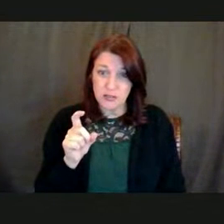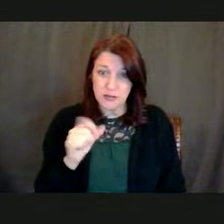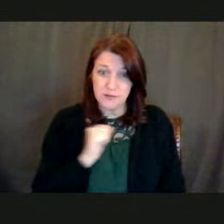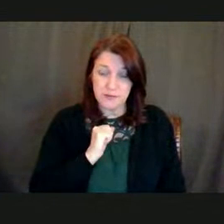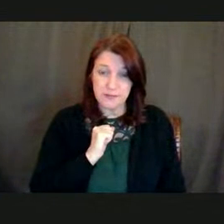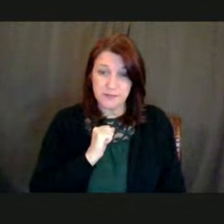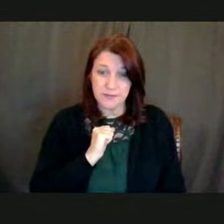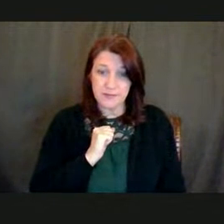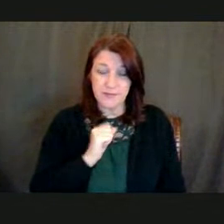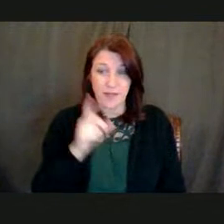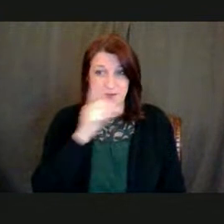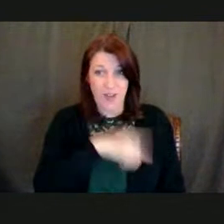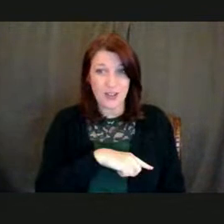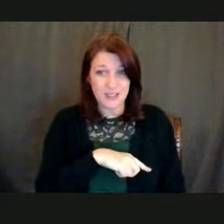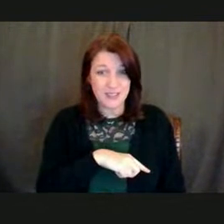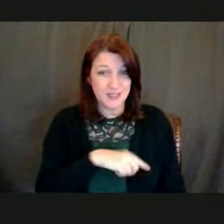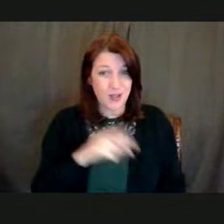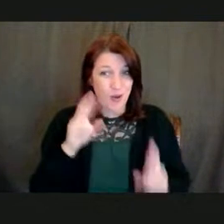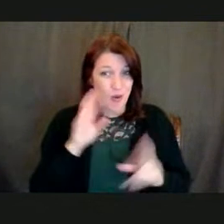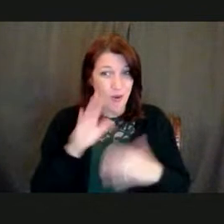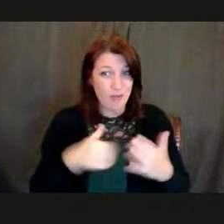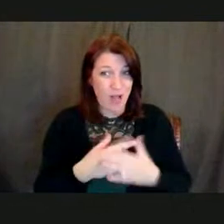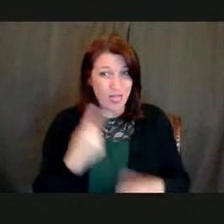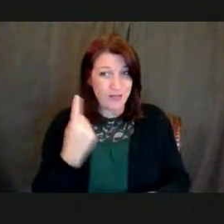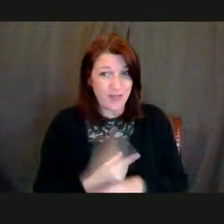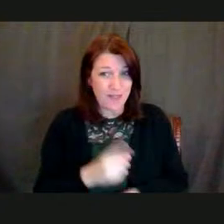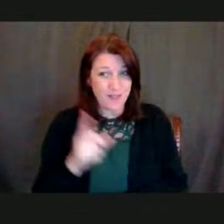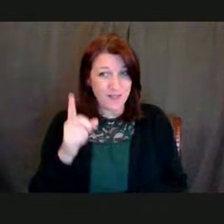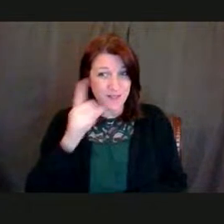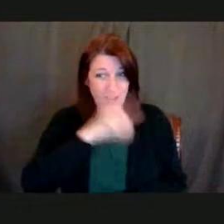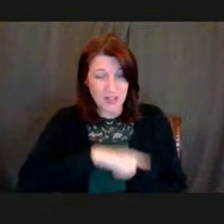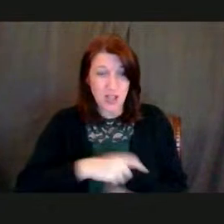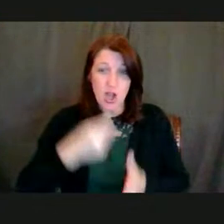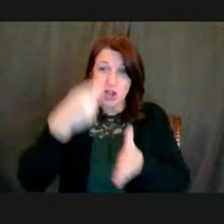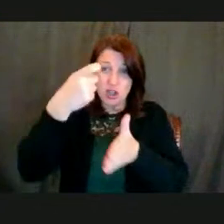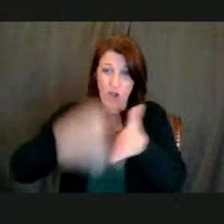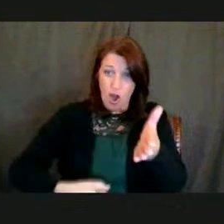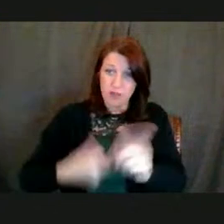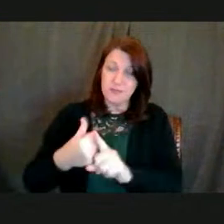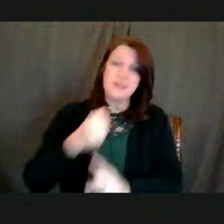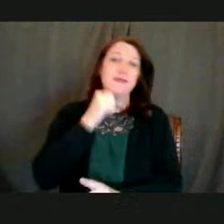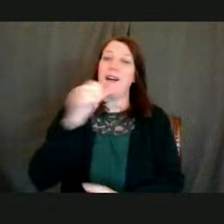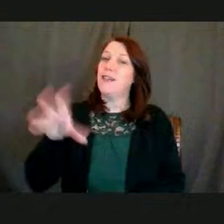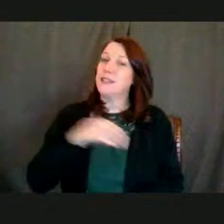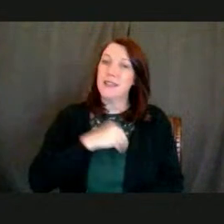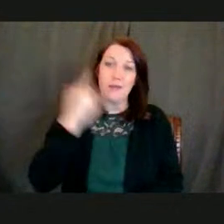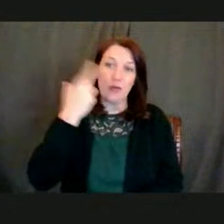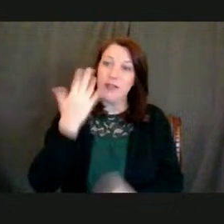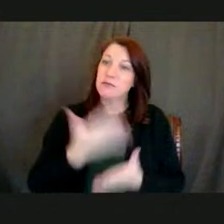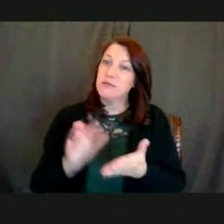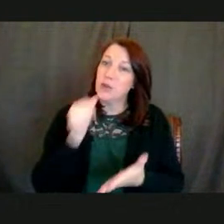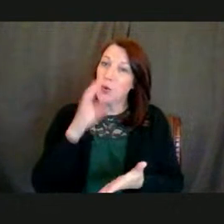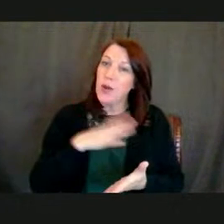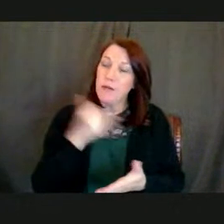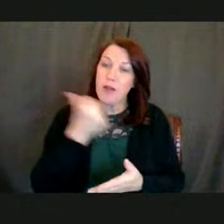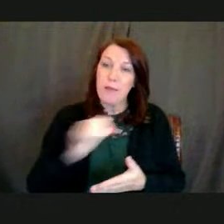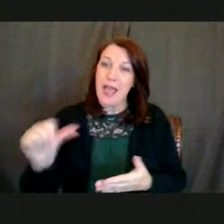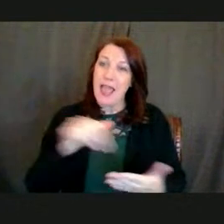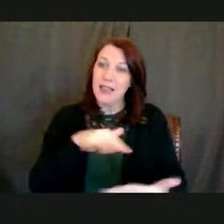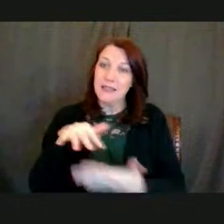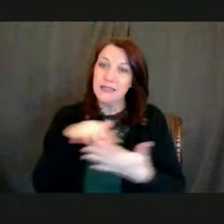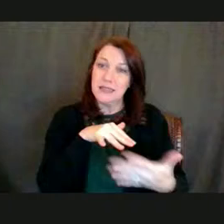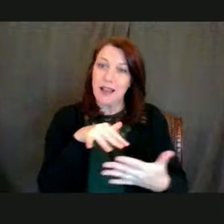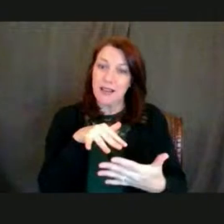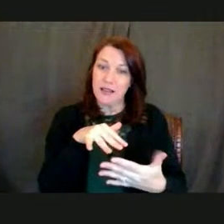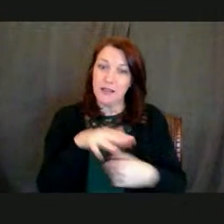Okay, this is false. Hopefully you all got this right. Cost is not an acceptable reason to exclude women from an NIH clinical research